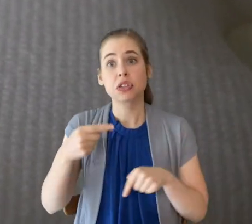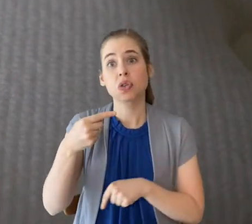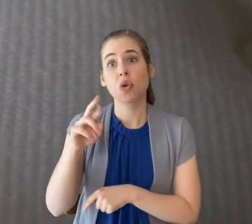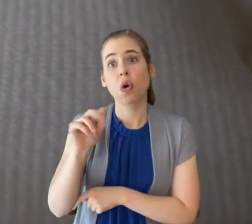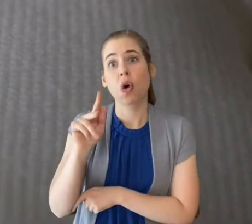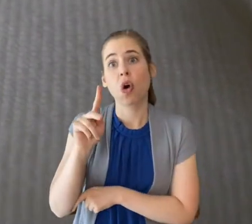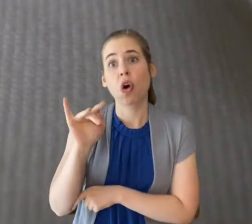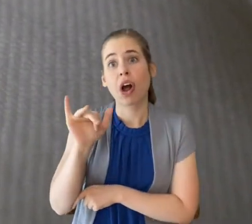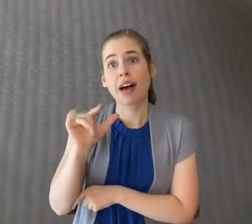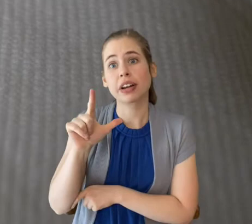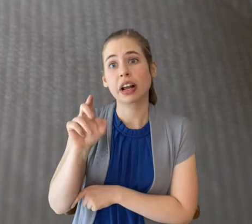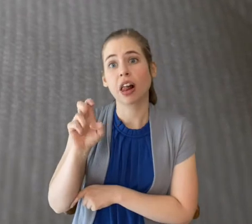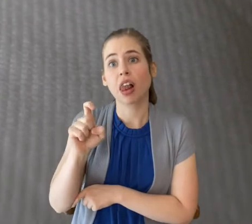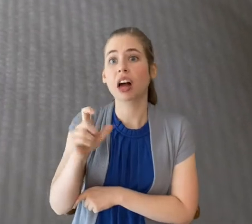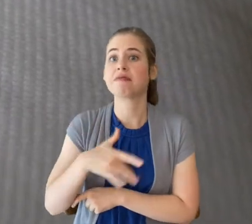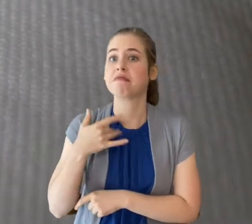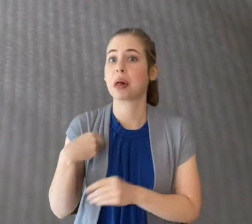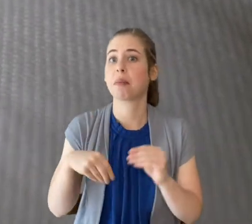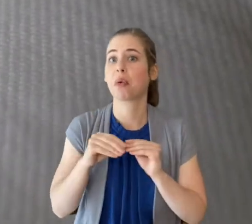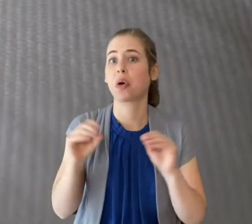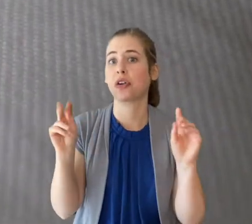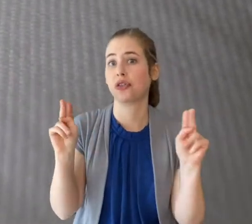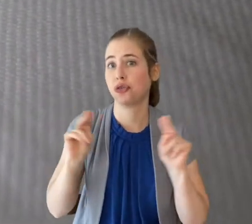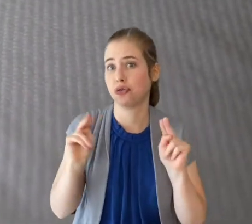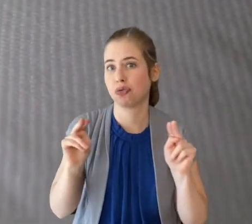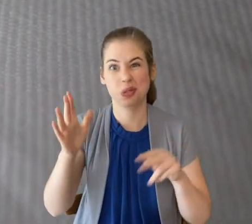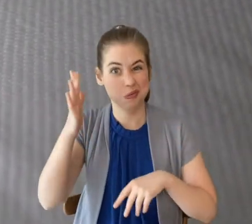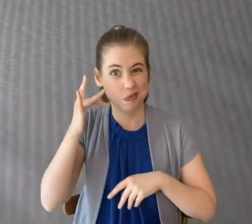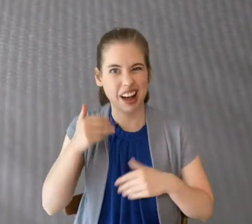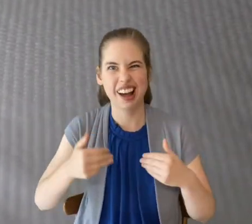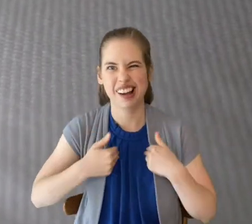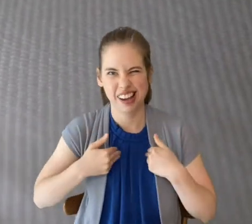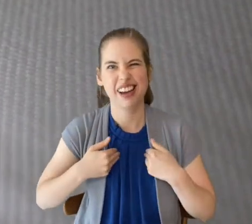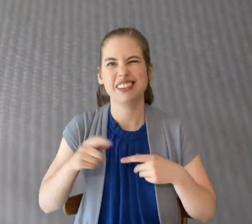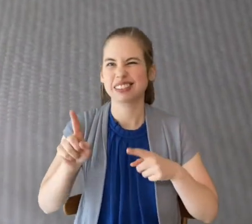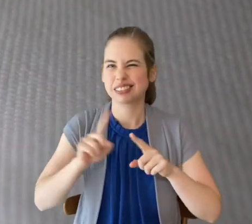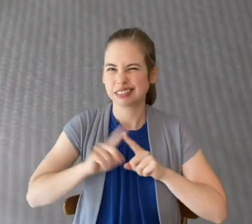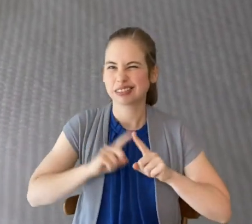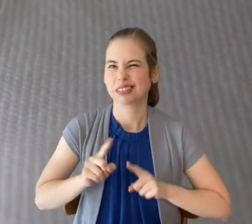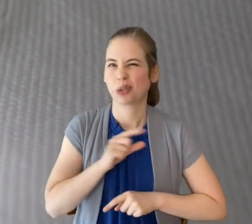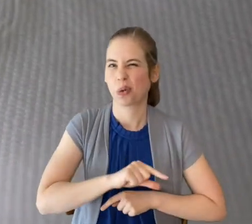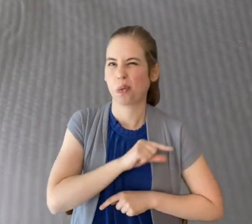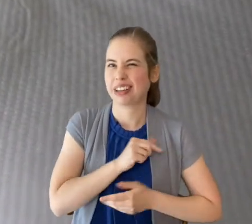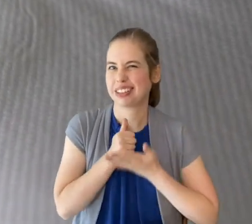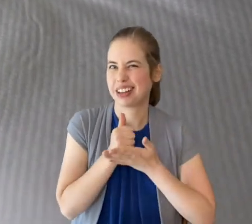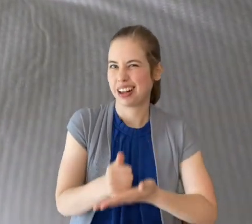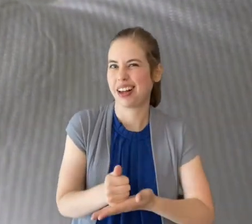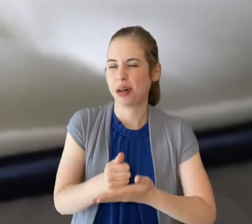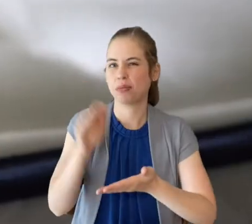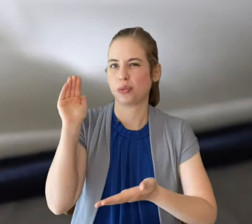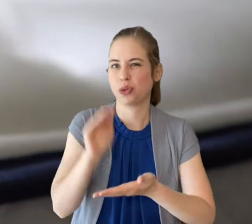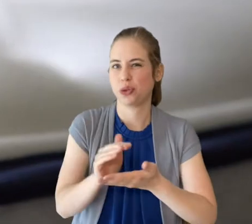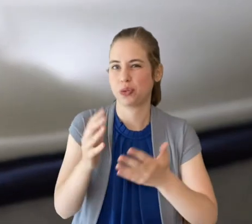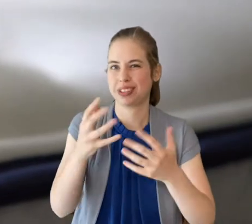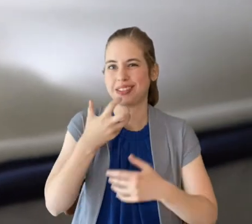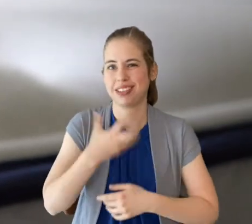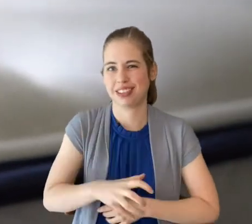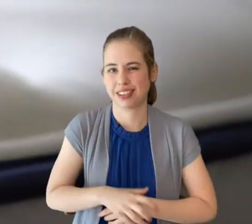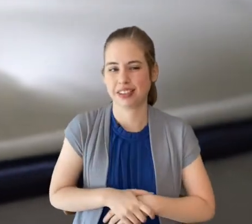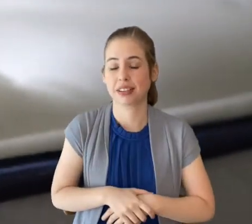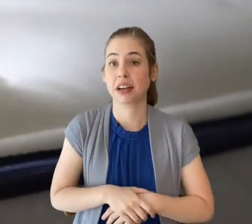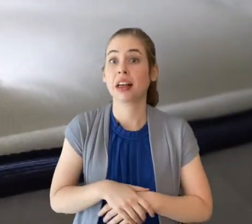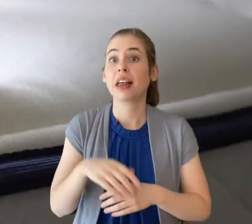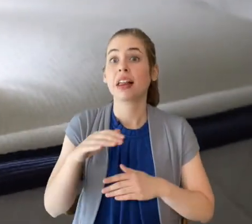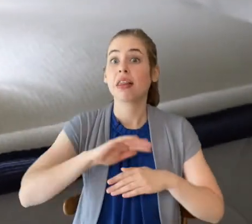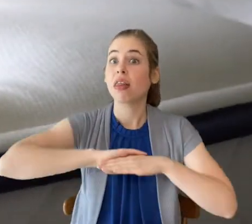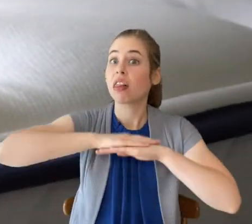slept temperature neutral. The GravityLux boasts several features that will help with heat retention. They have a cooling